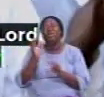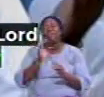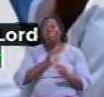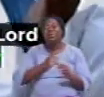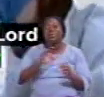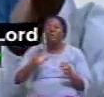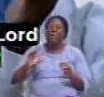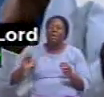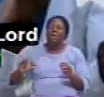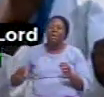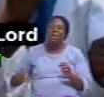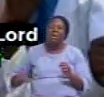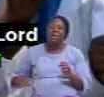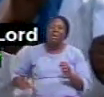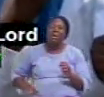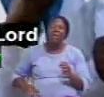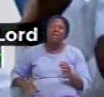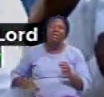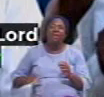adore him.